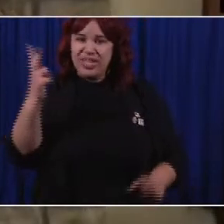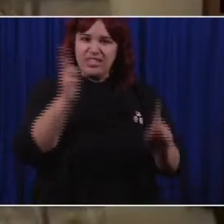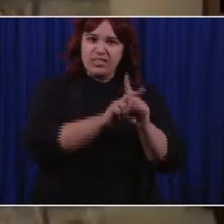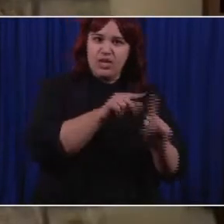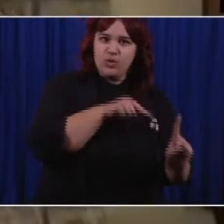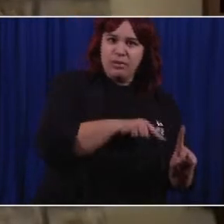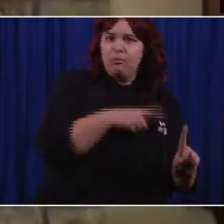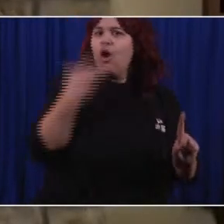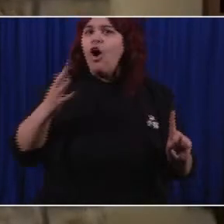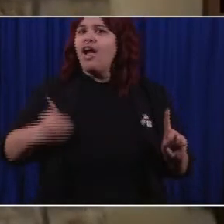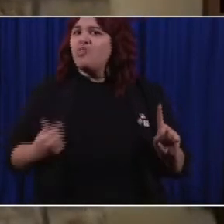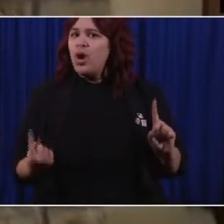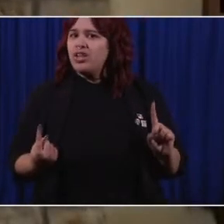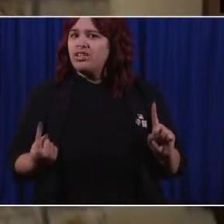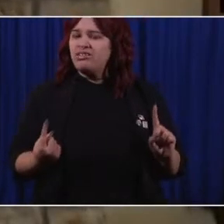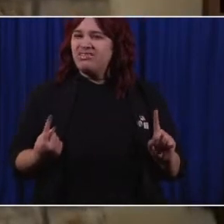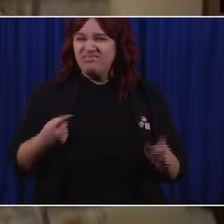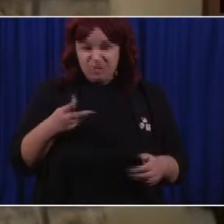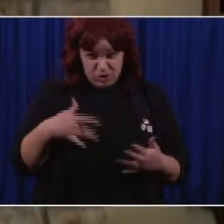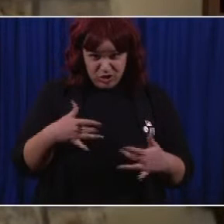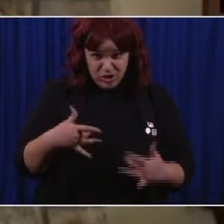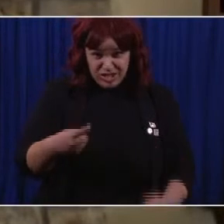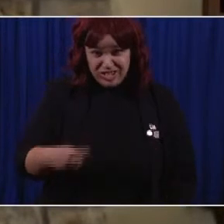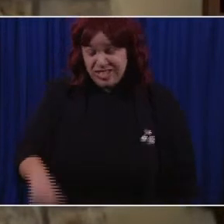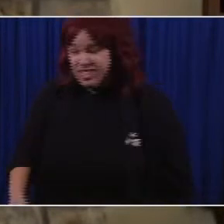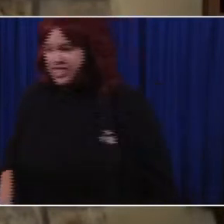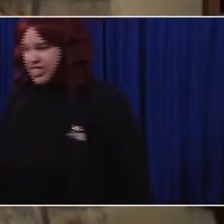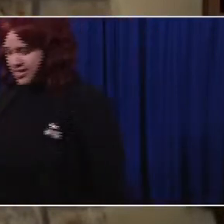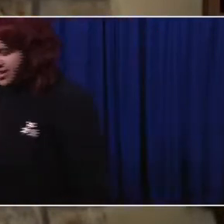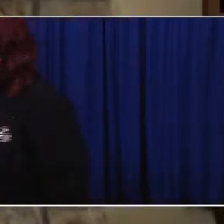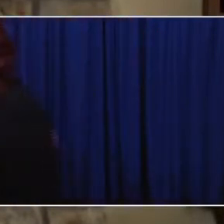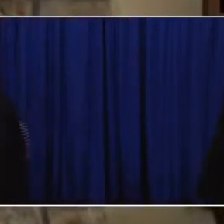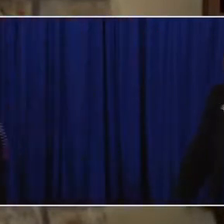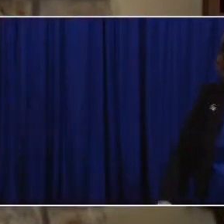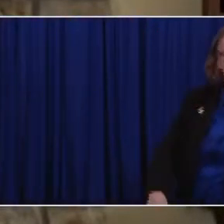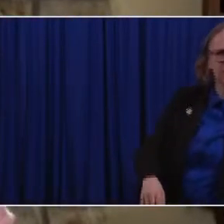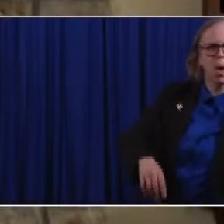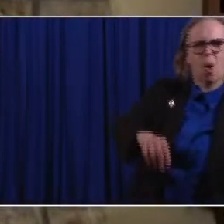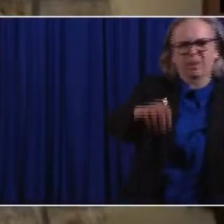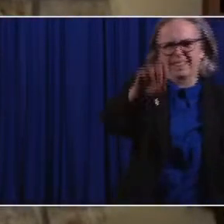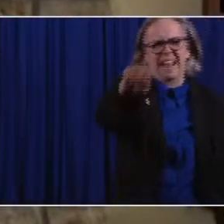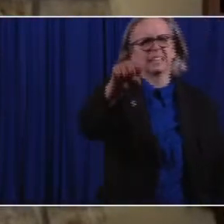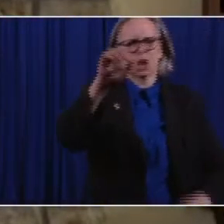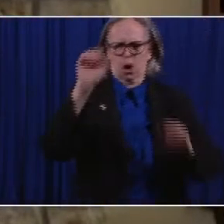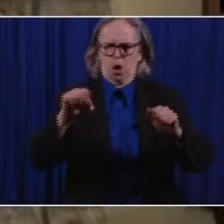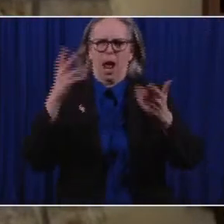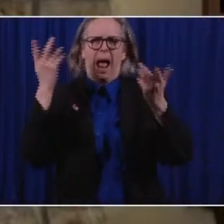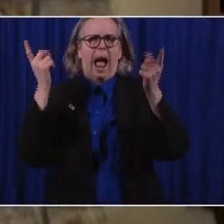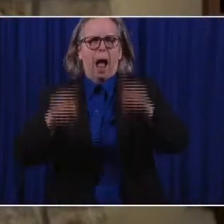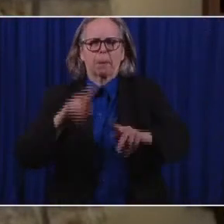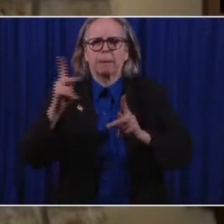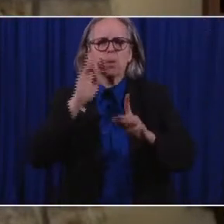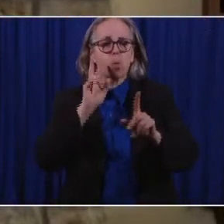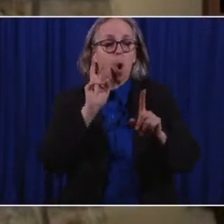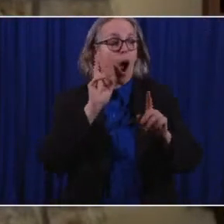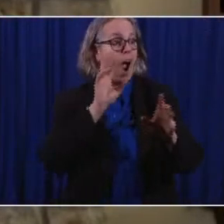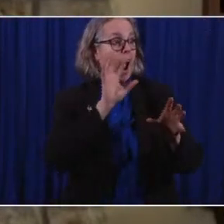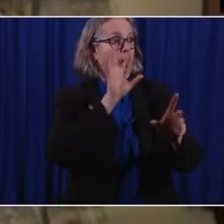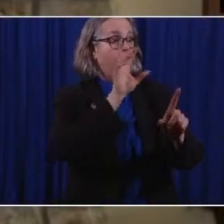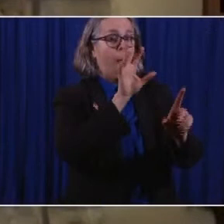I think that's certainly possible. I mean, we leave this up to as we do in most things in